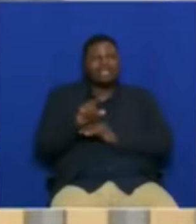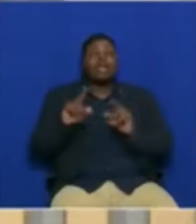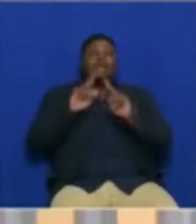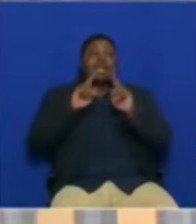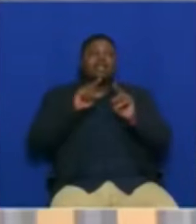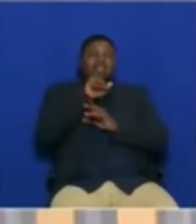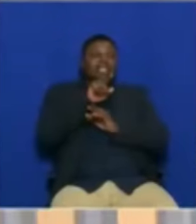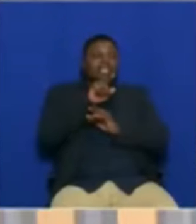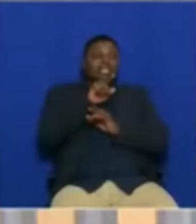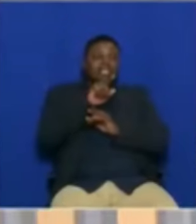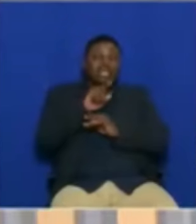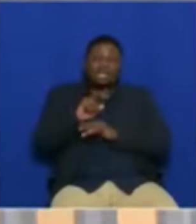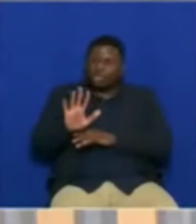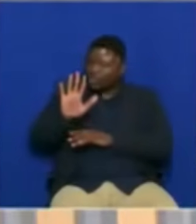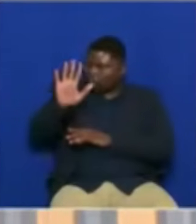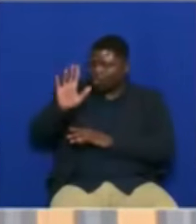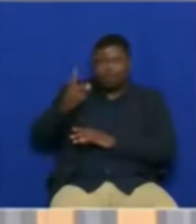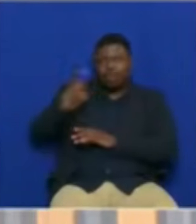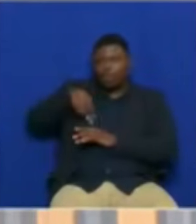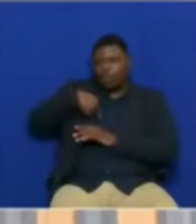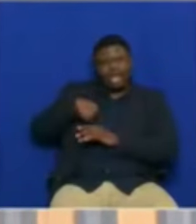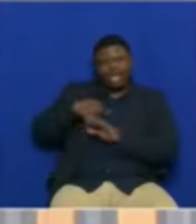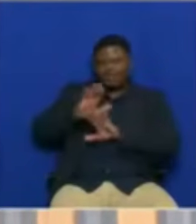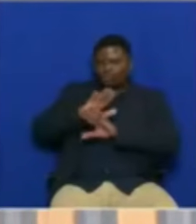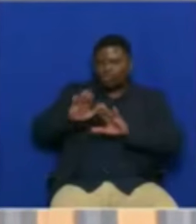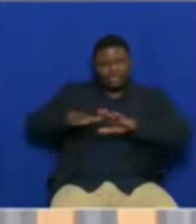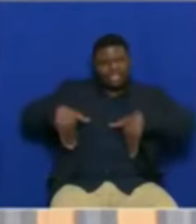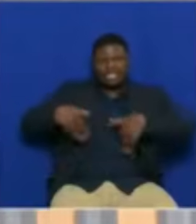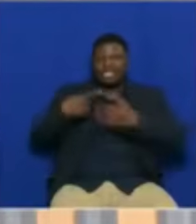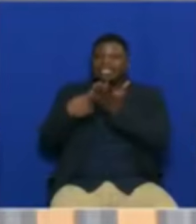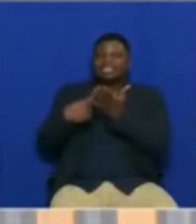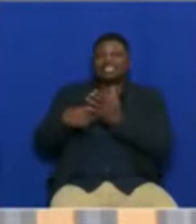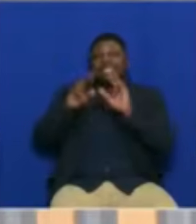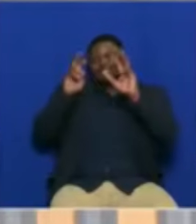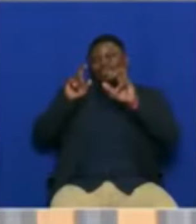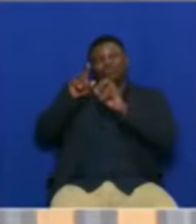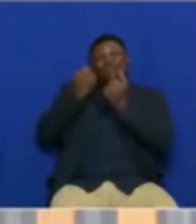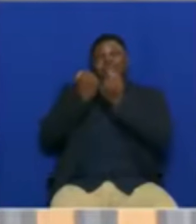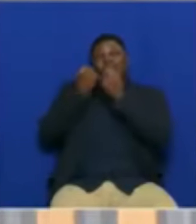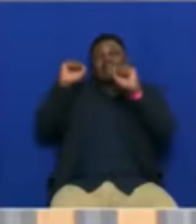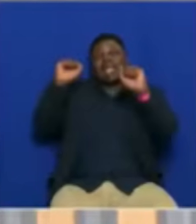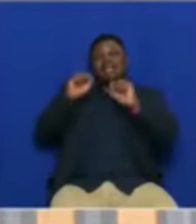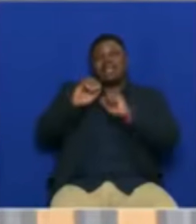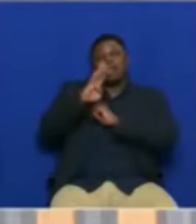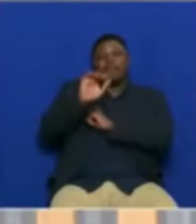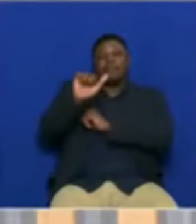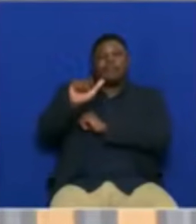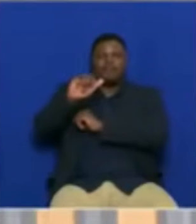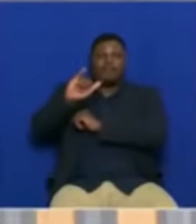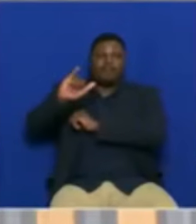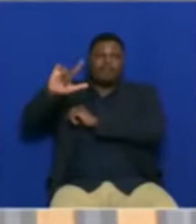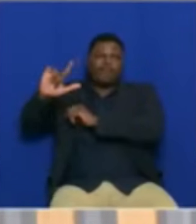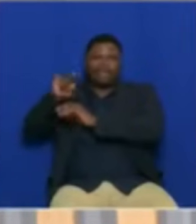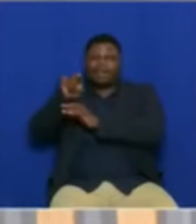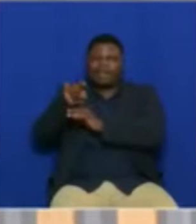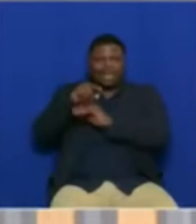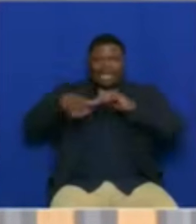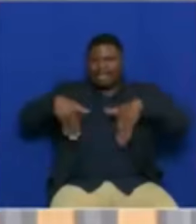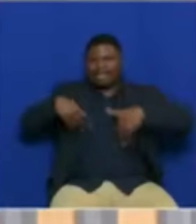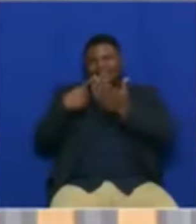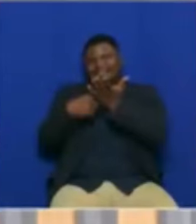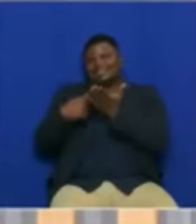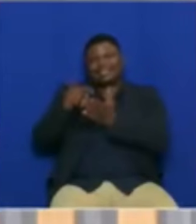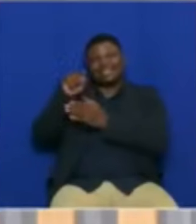bail. We are not at bail yet. We are at how do